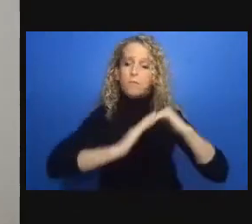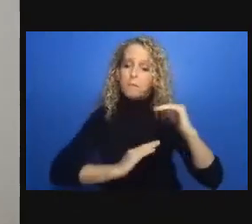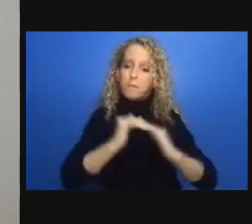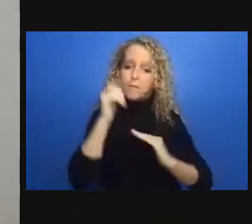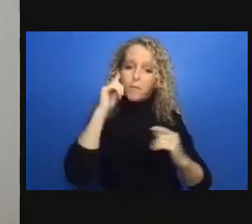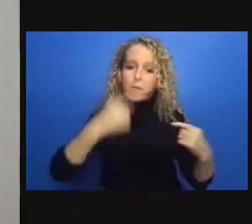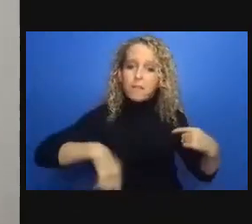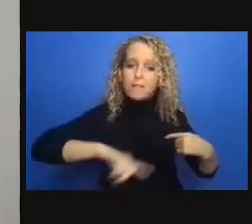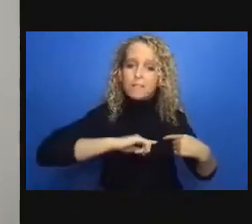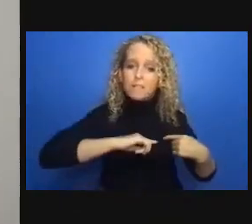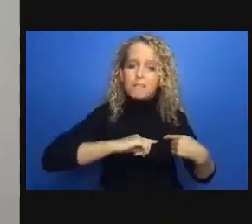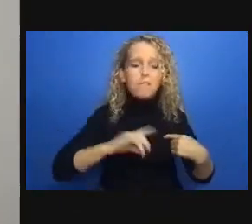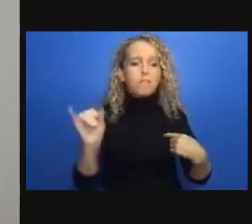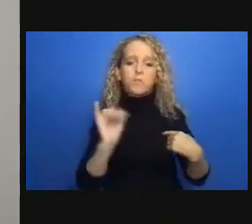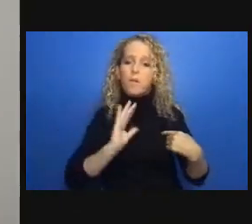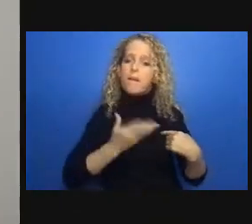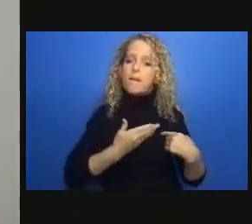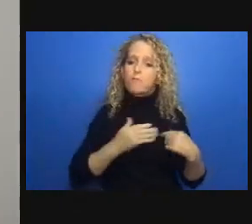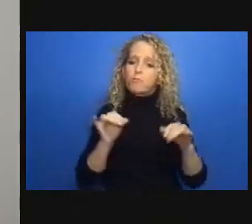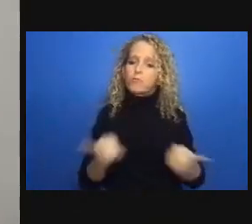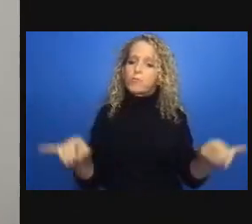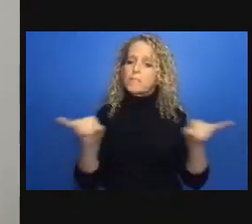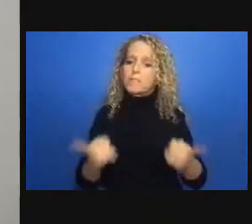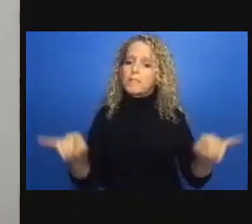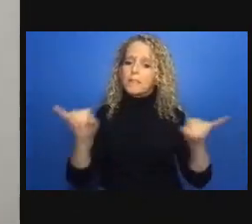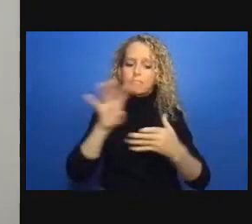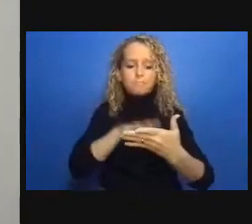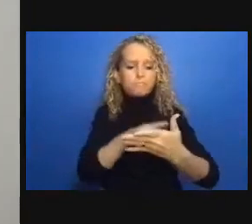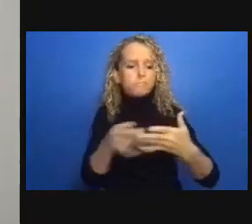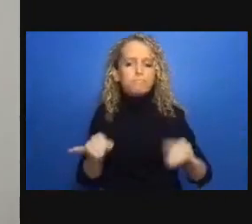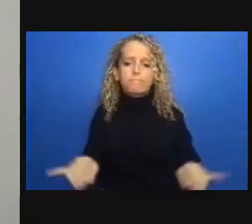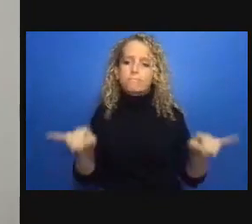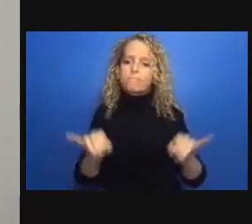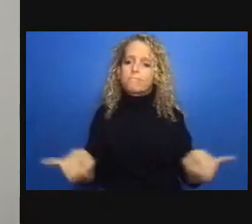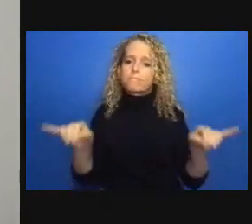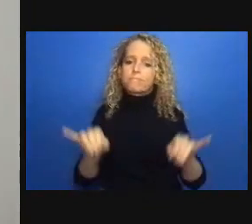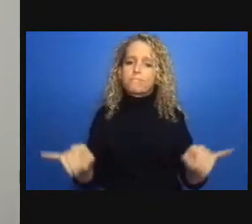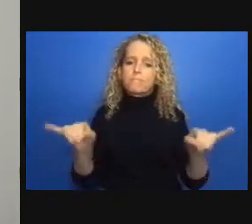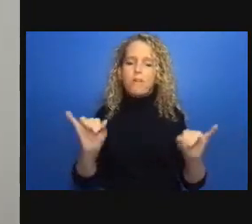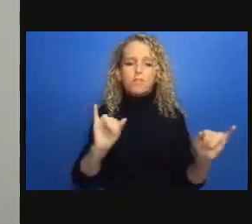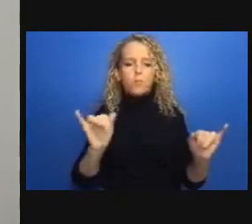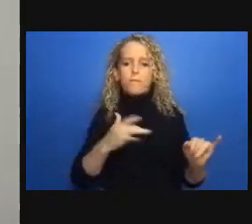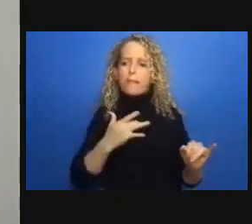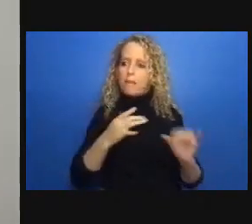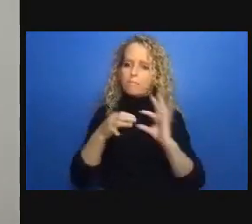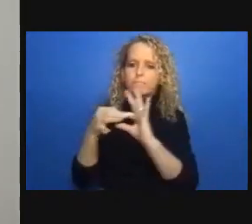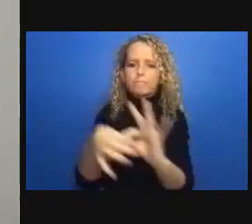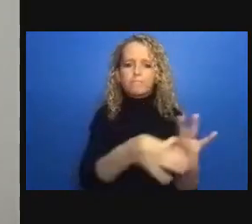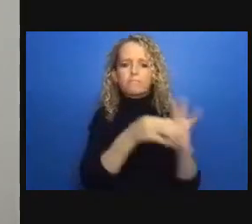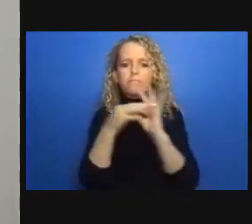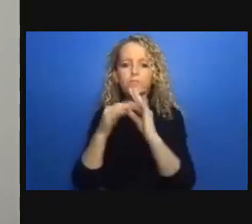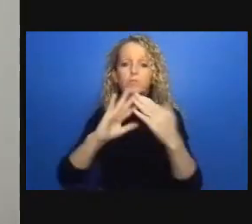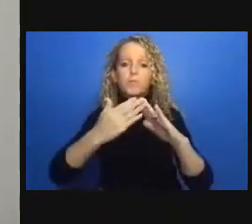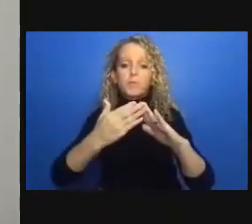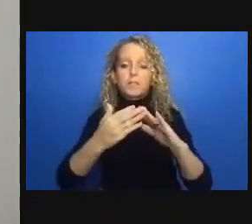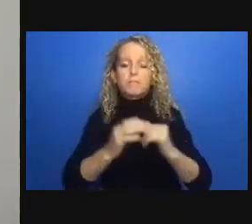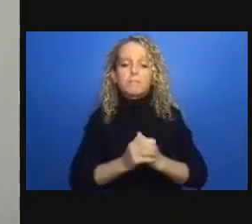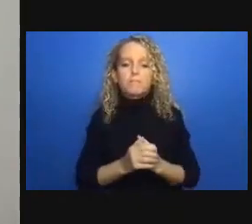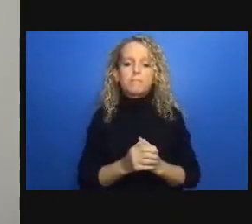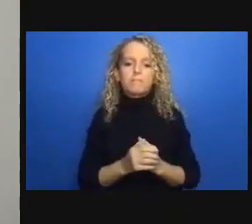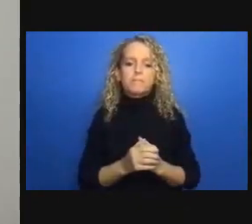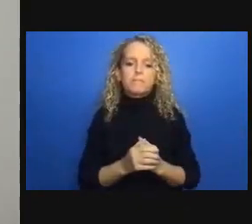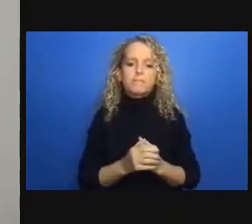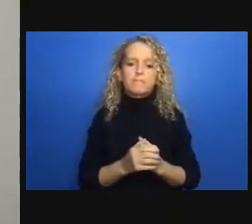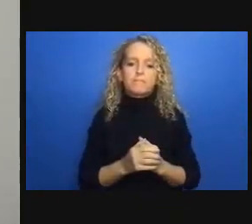just how important it is culturally and as a catalyst for connection in our communities. The topic, when first brought to